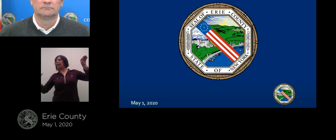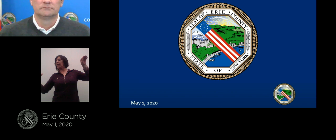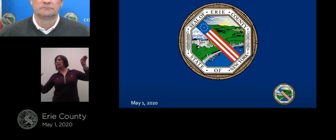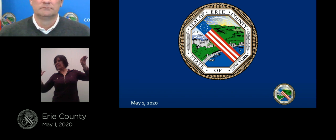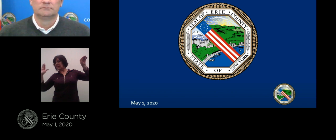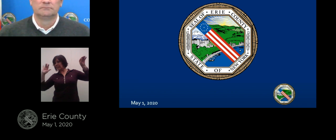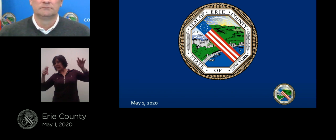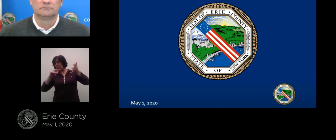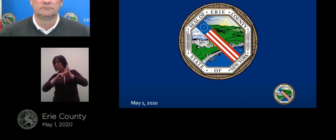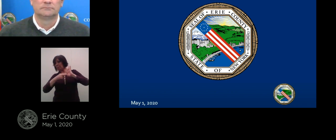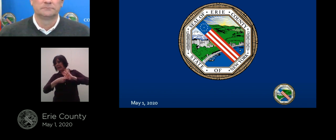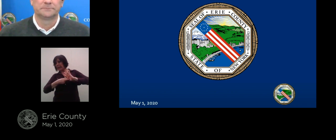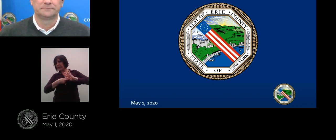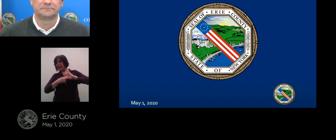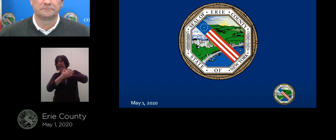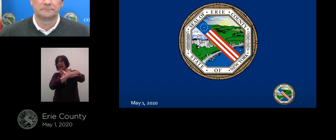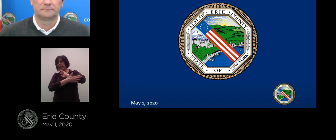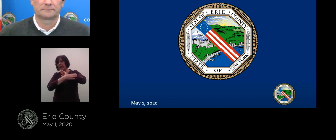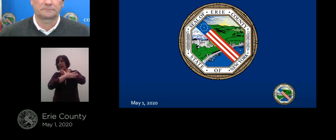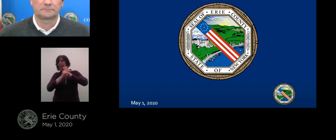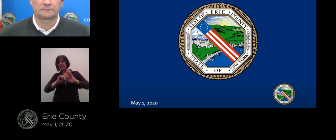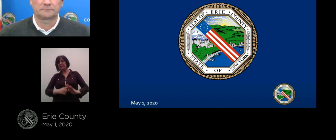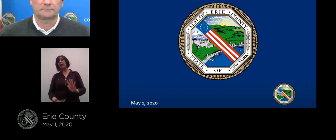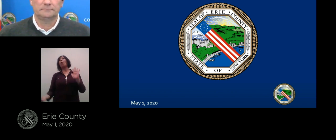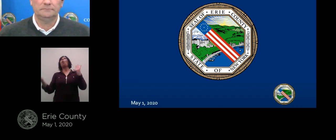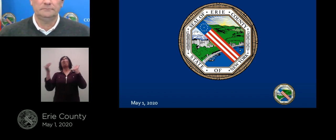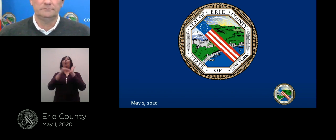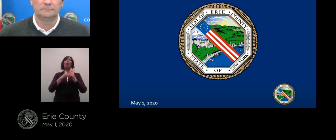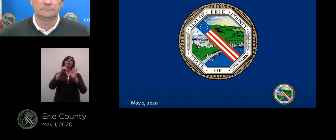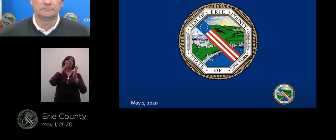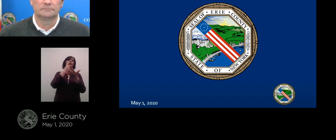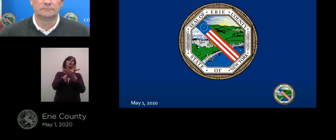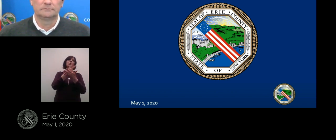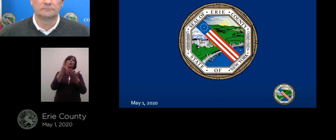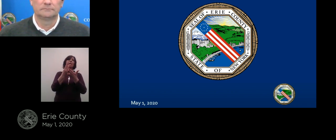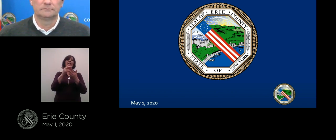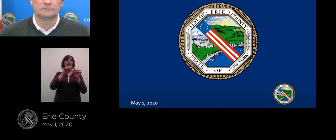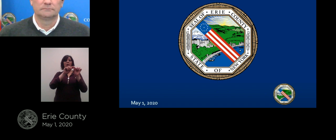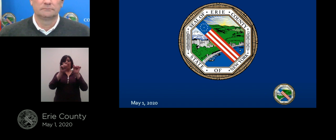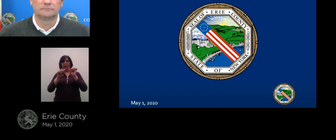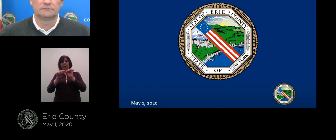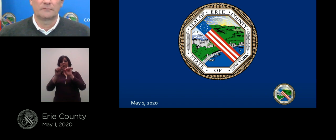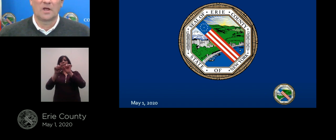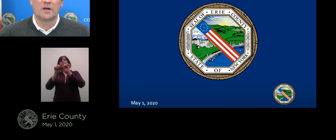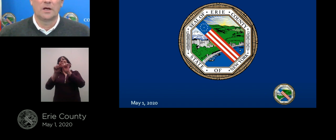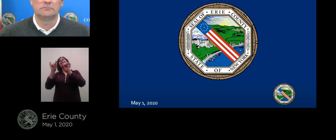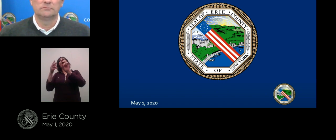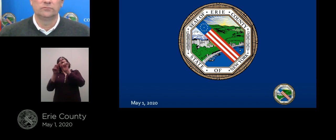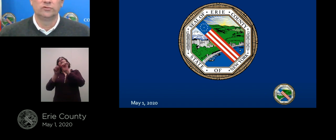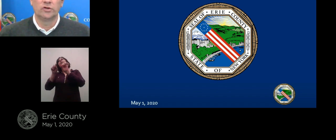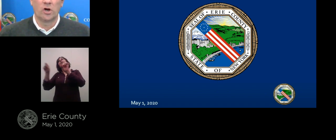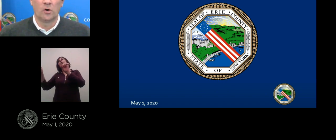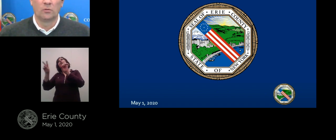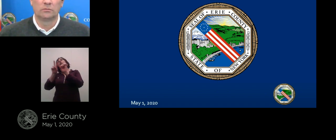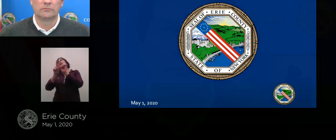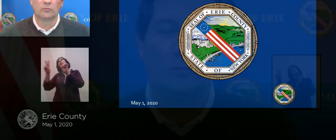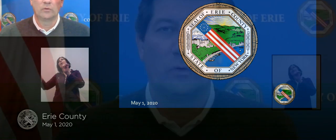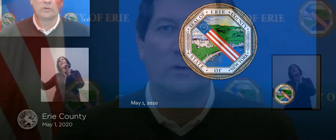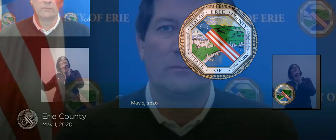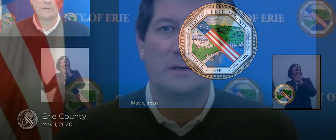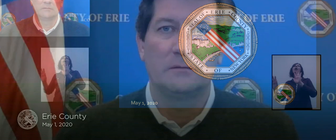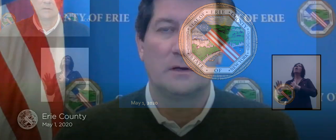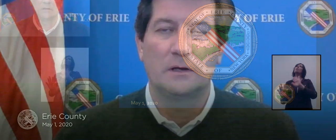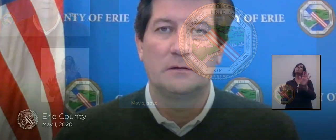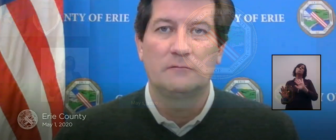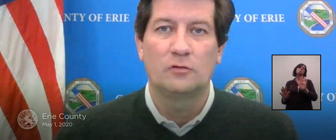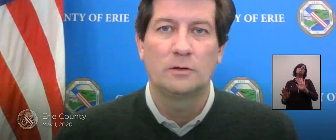does that mean that the county would have to start over on that 2-week trend? No. What